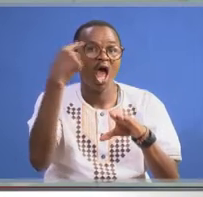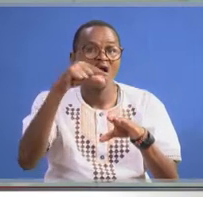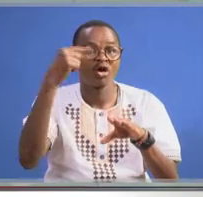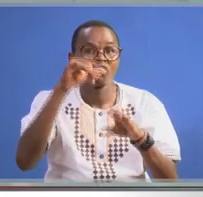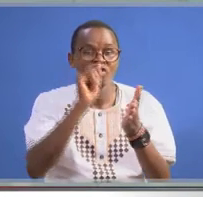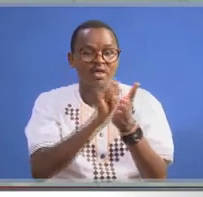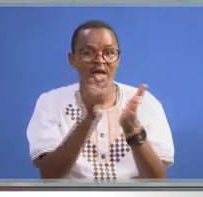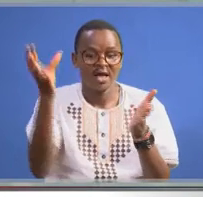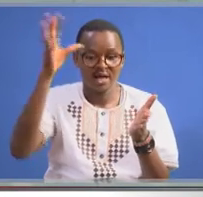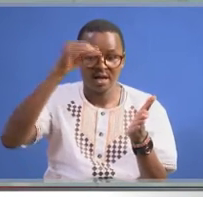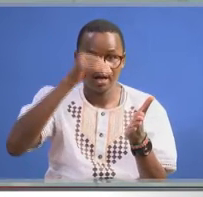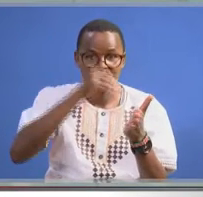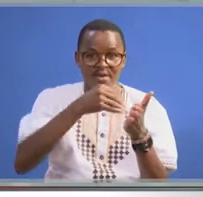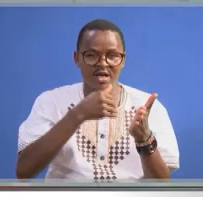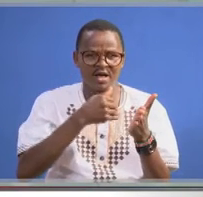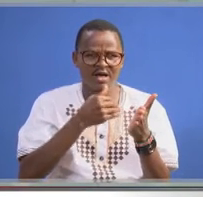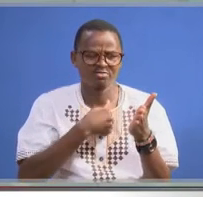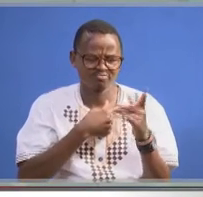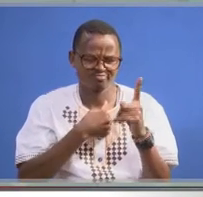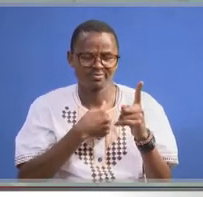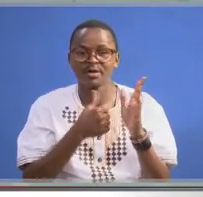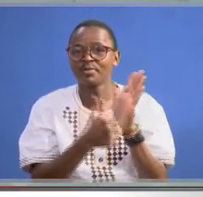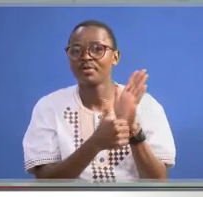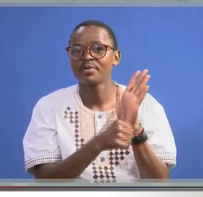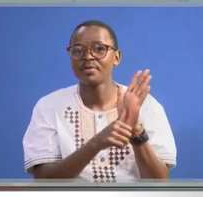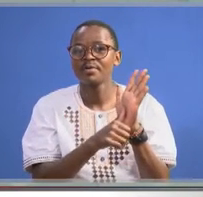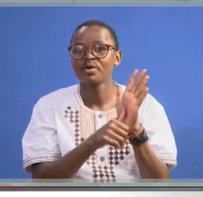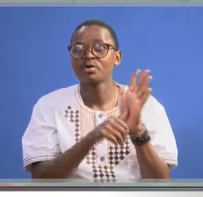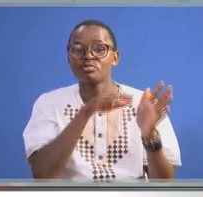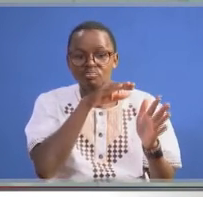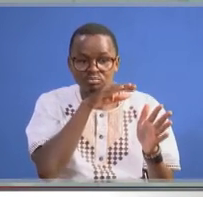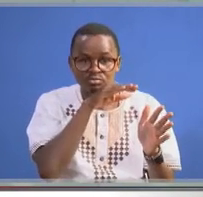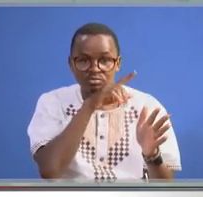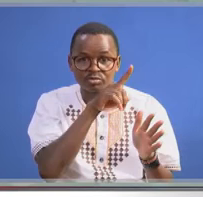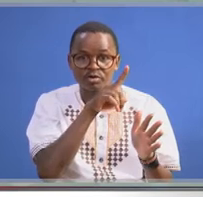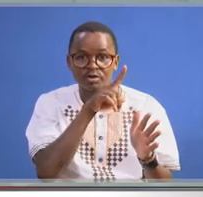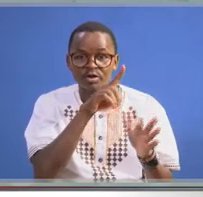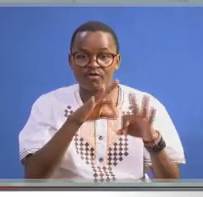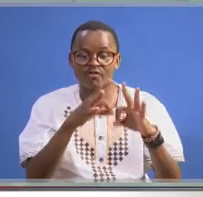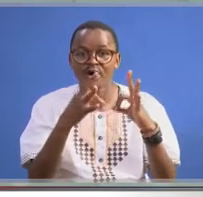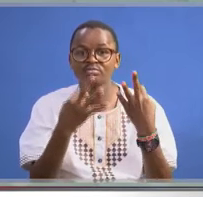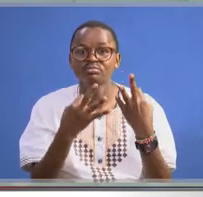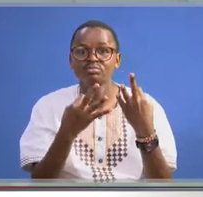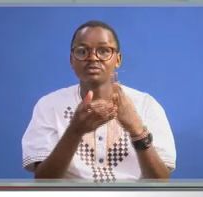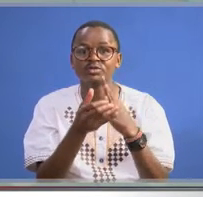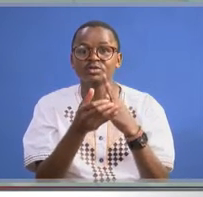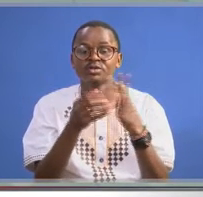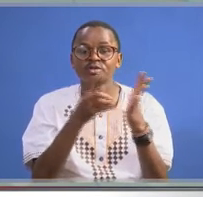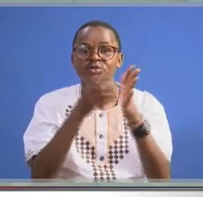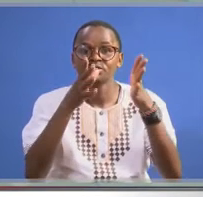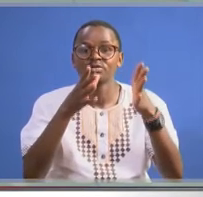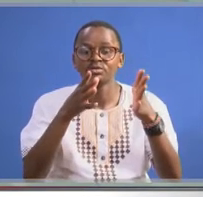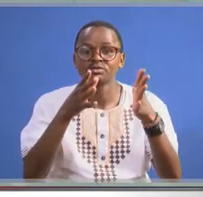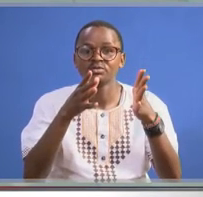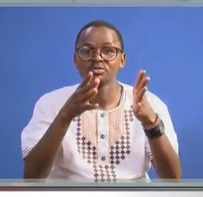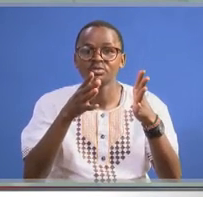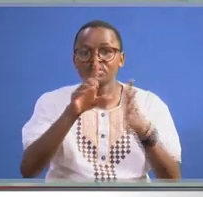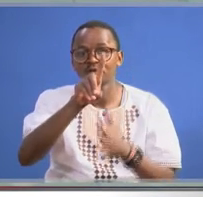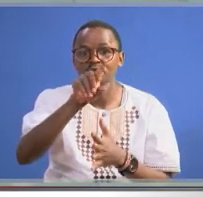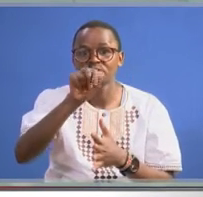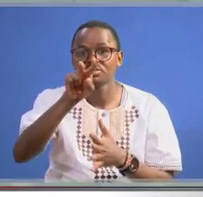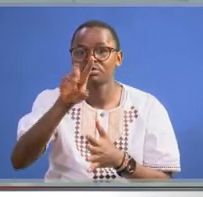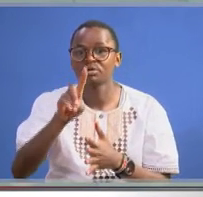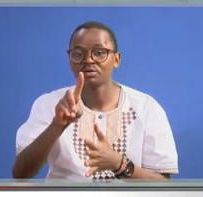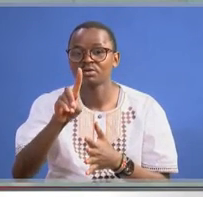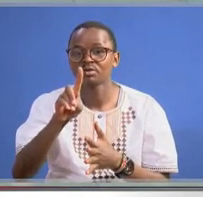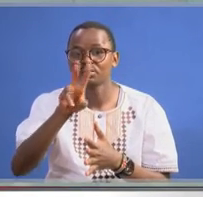that has yet again rocked the national government. Odinga, while mourning the Oginga family physician, the late Dr. David Gilbert